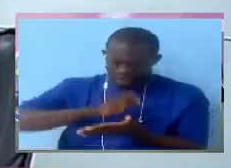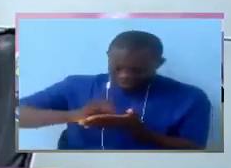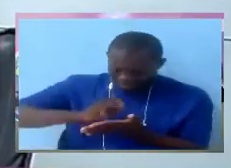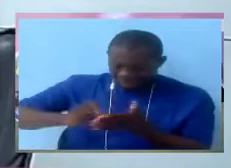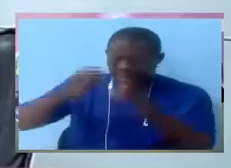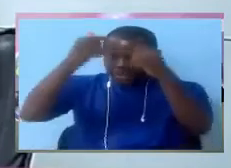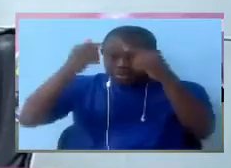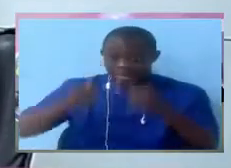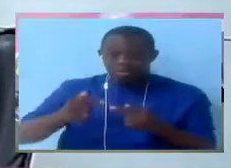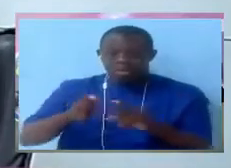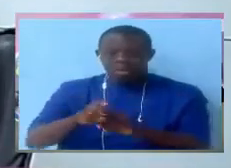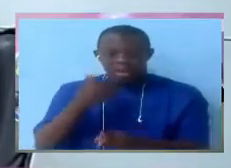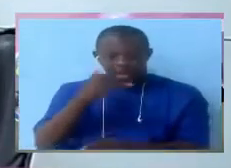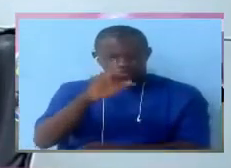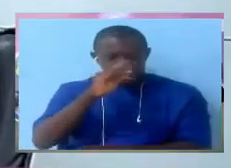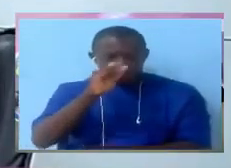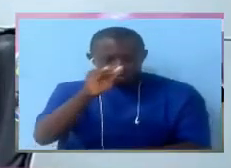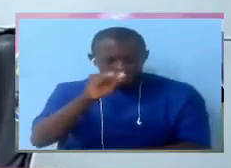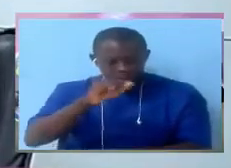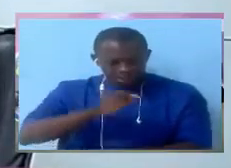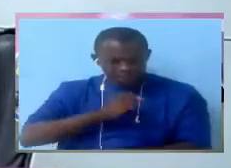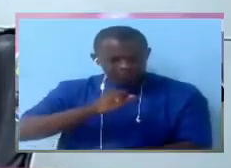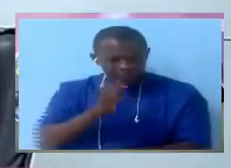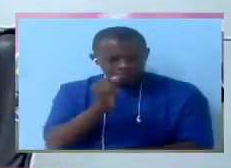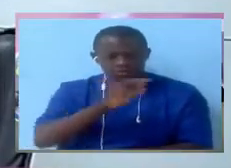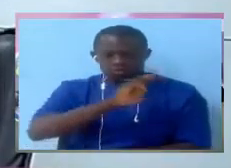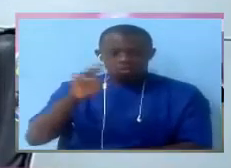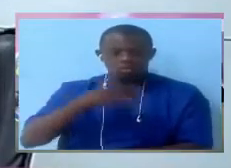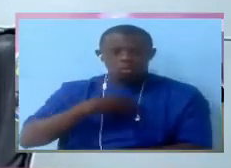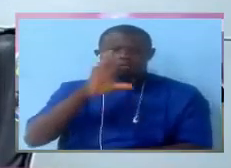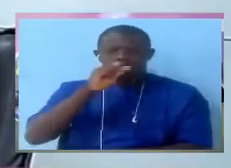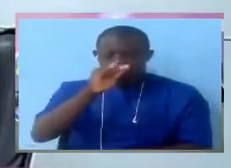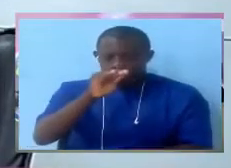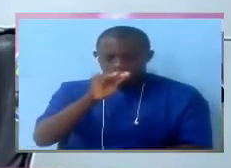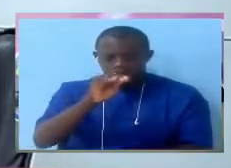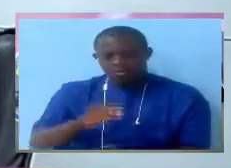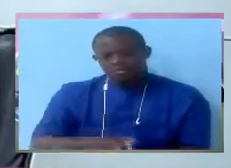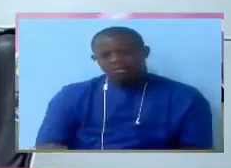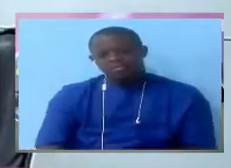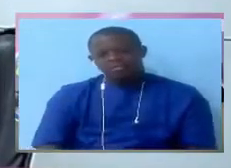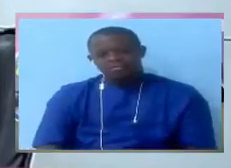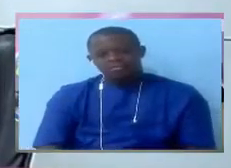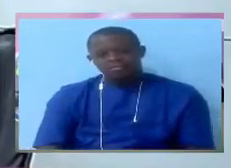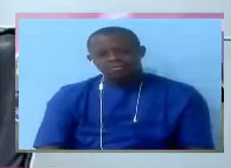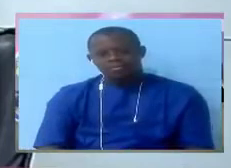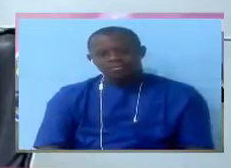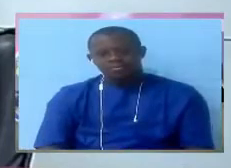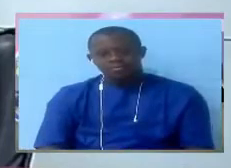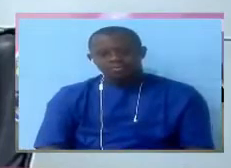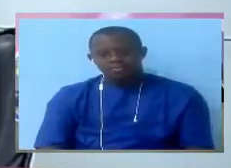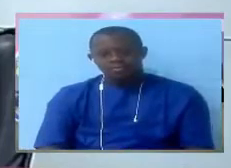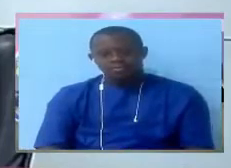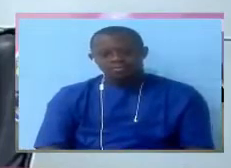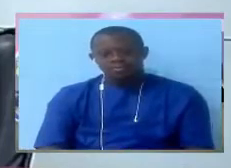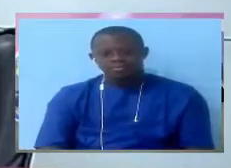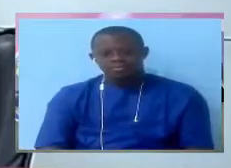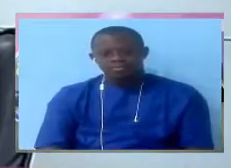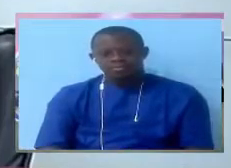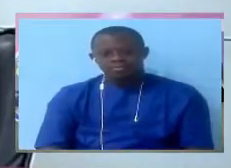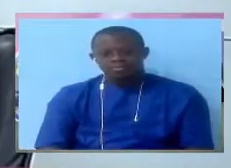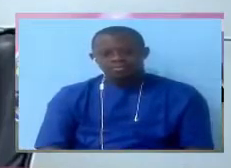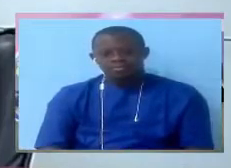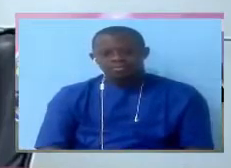take the person inside the OC will go with the person and they try to obtain a statement from that person if the person is not